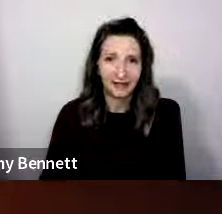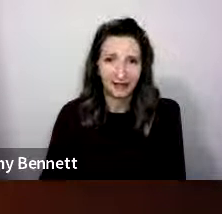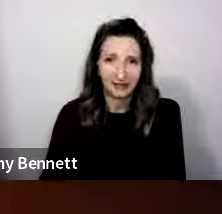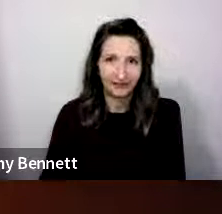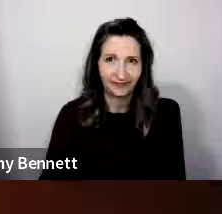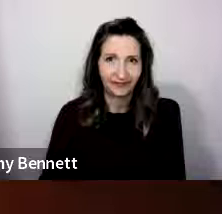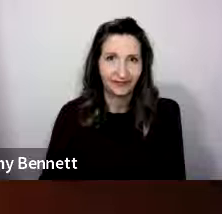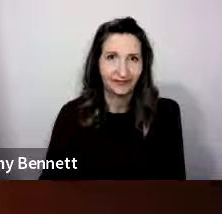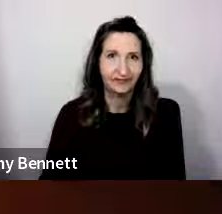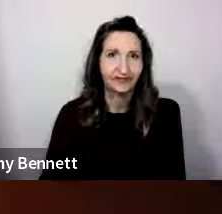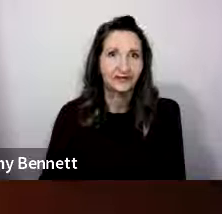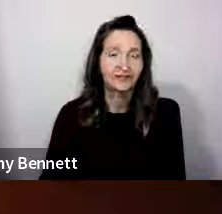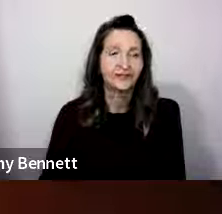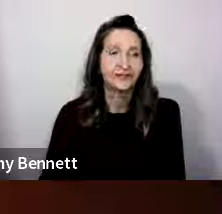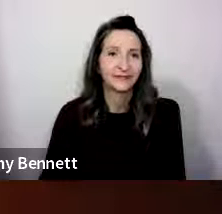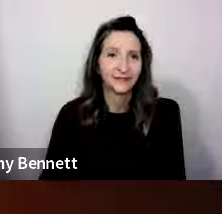Mask.